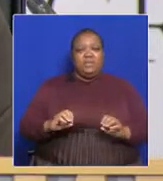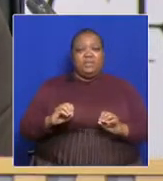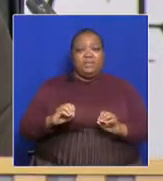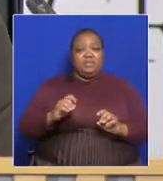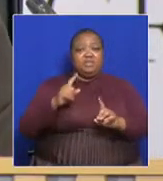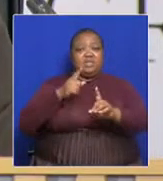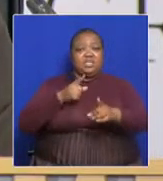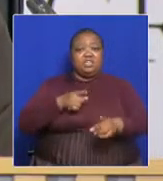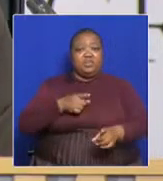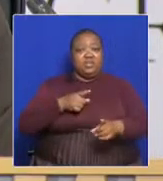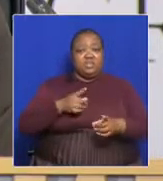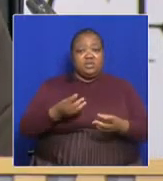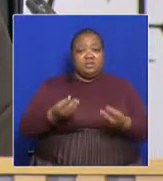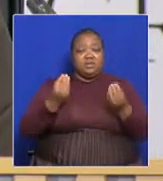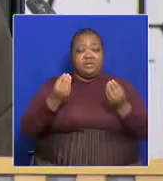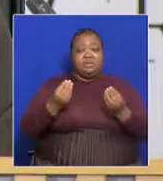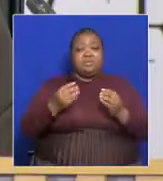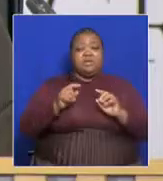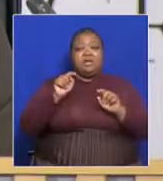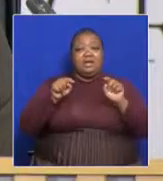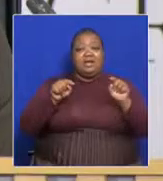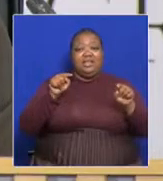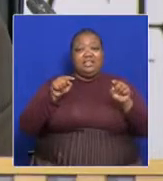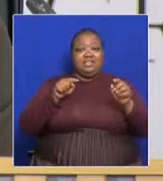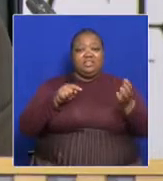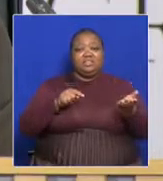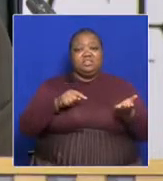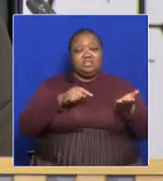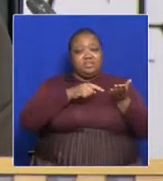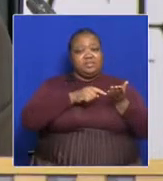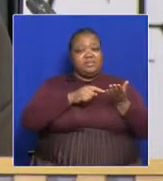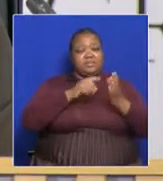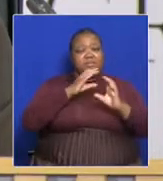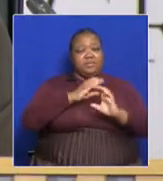are allegations, look into this. We've heard